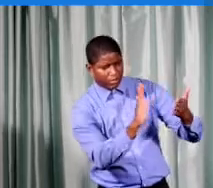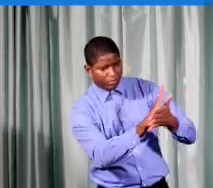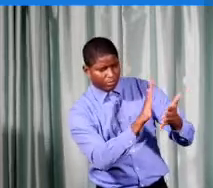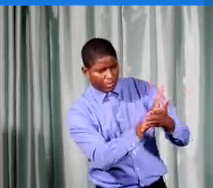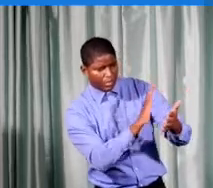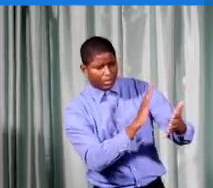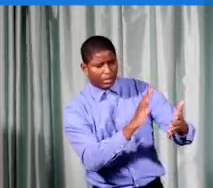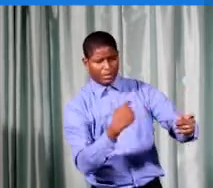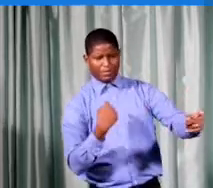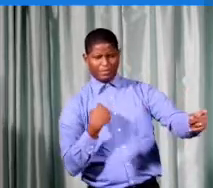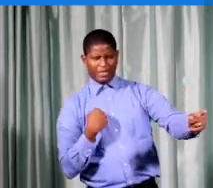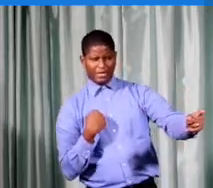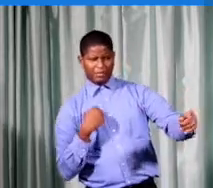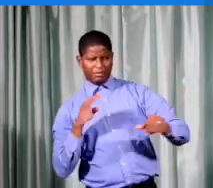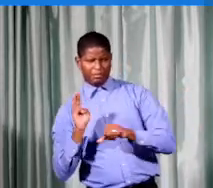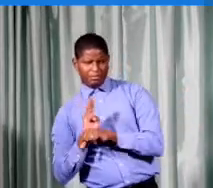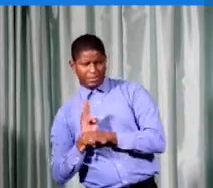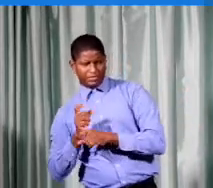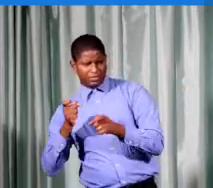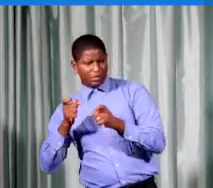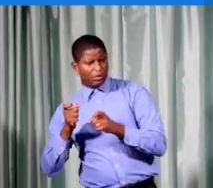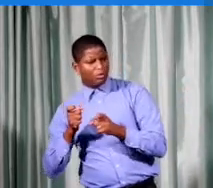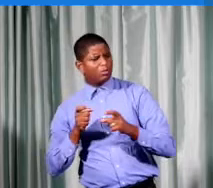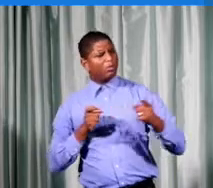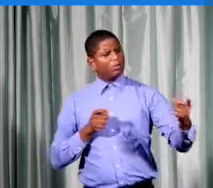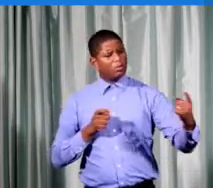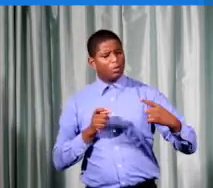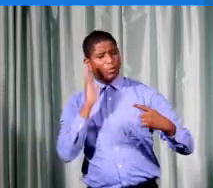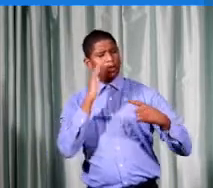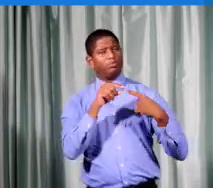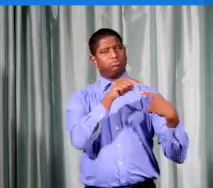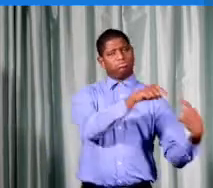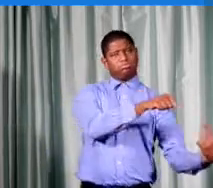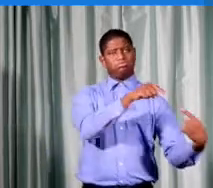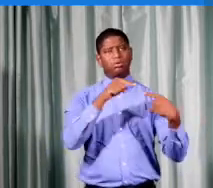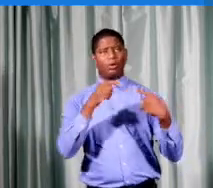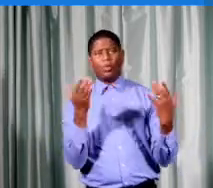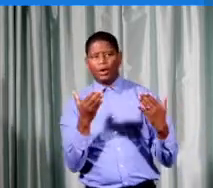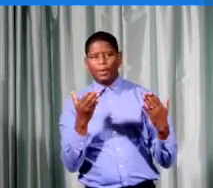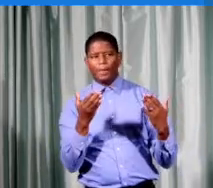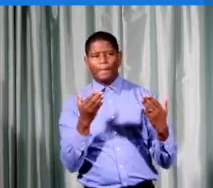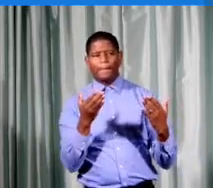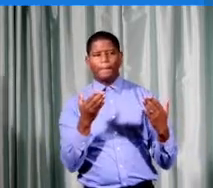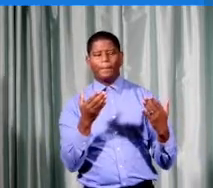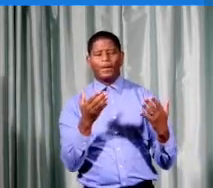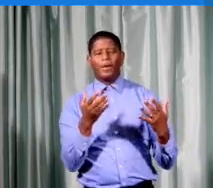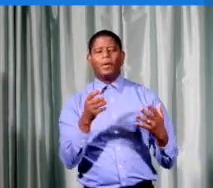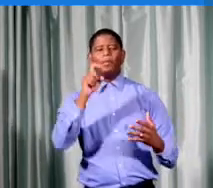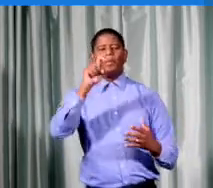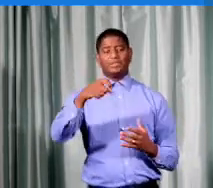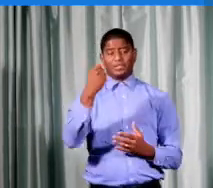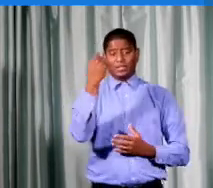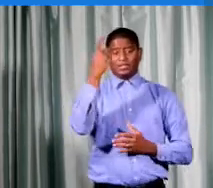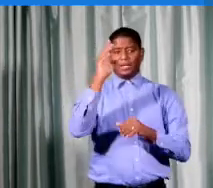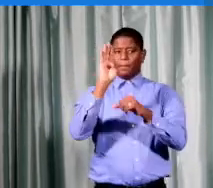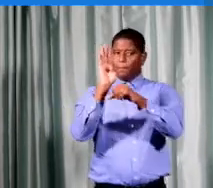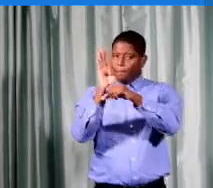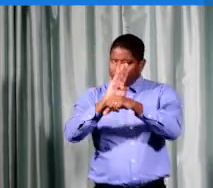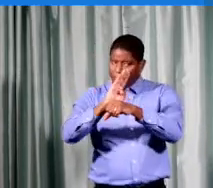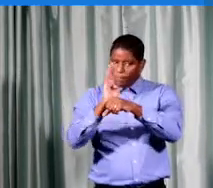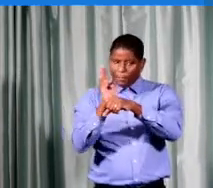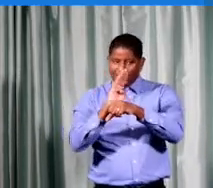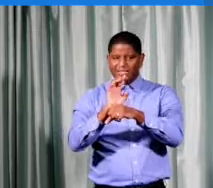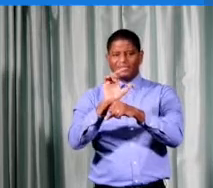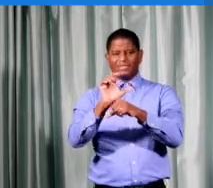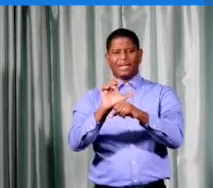In order to know how the business is operating, if this is a business or a charity, a lot of people have things